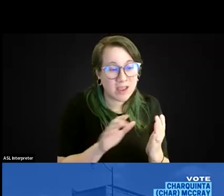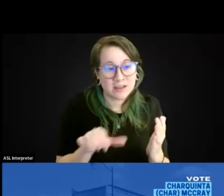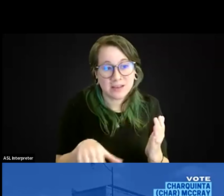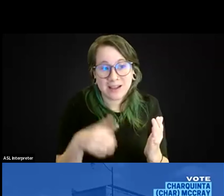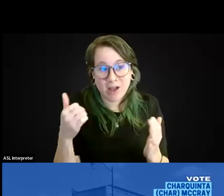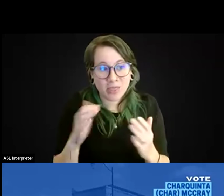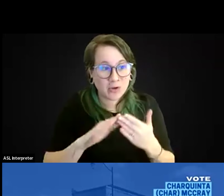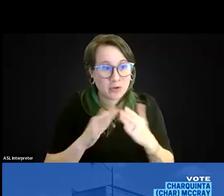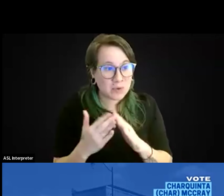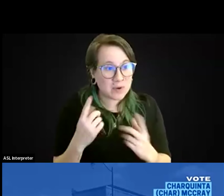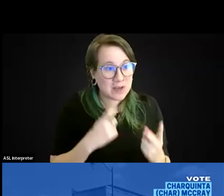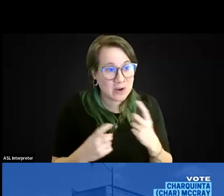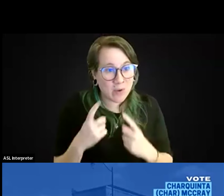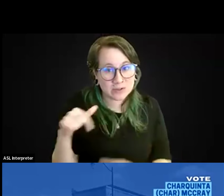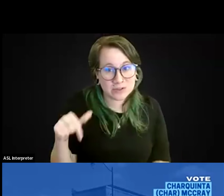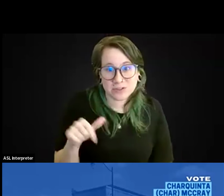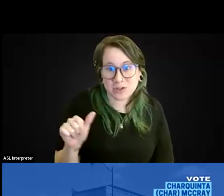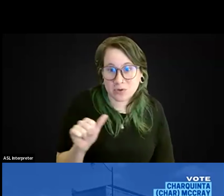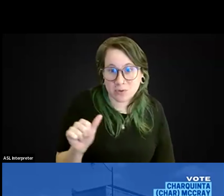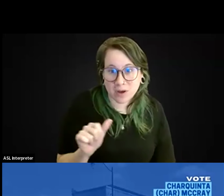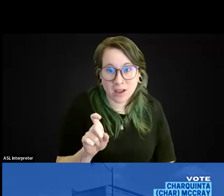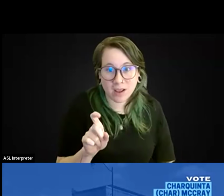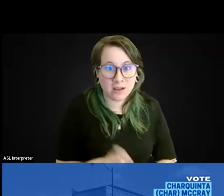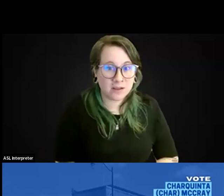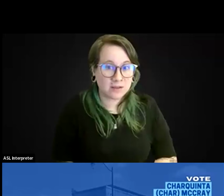community questions in the Q&A?